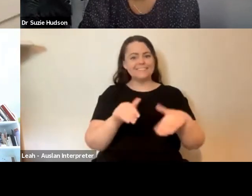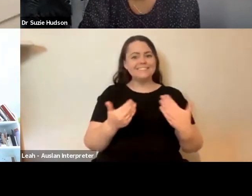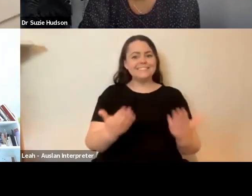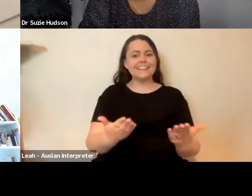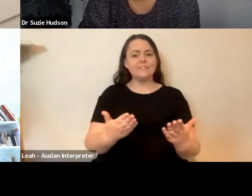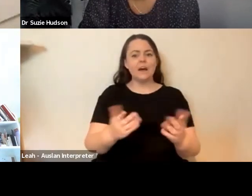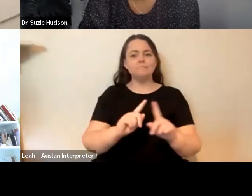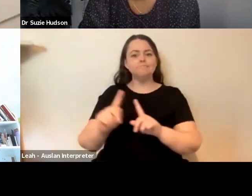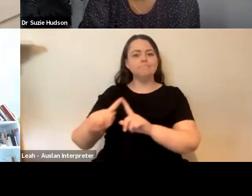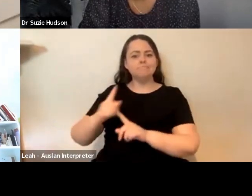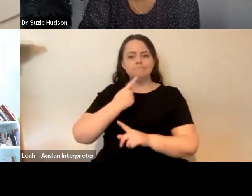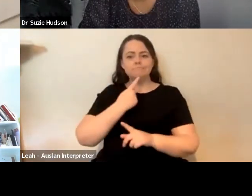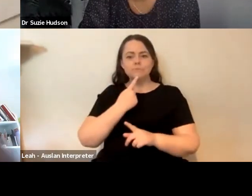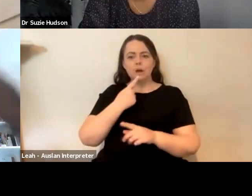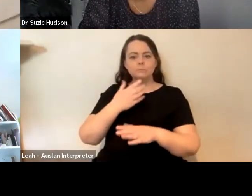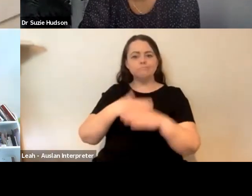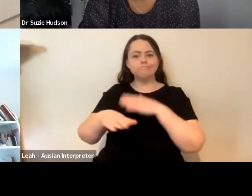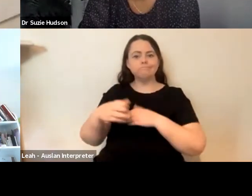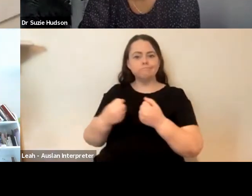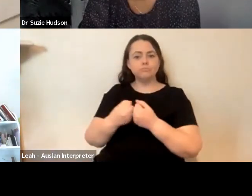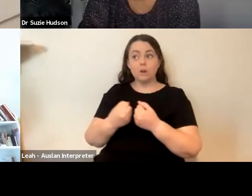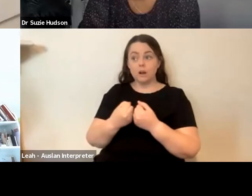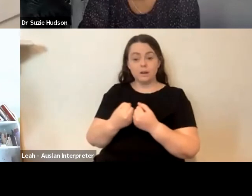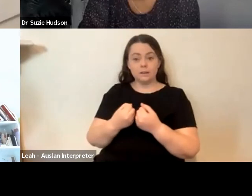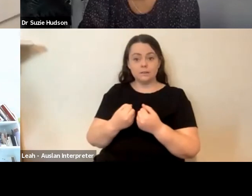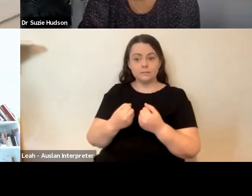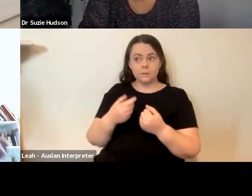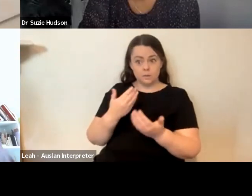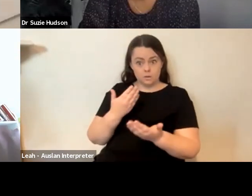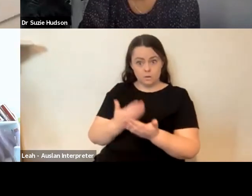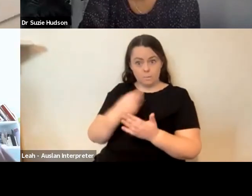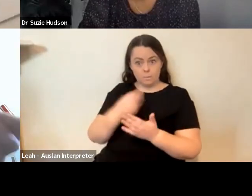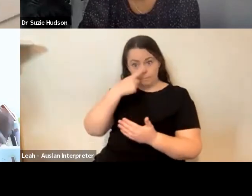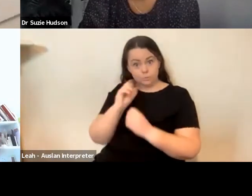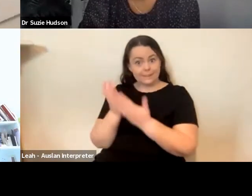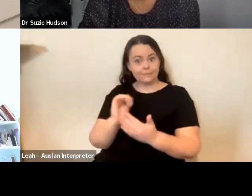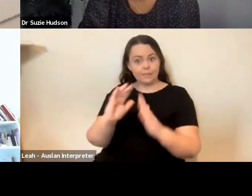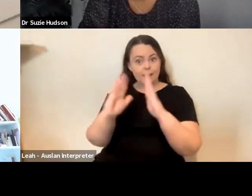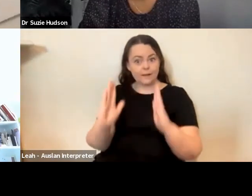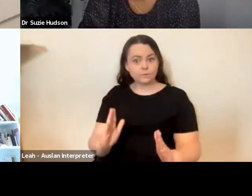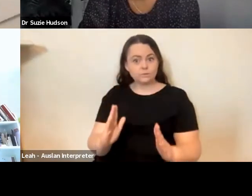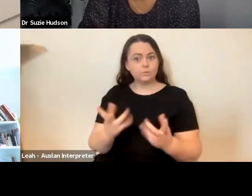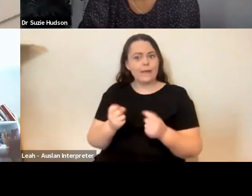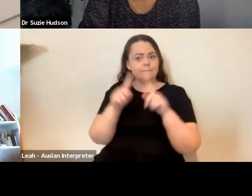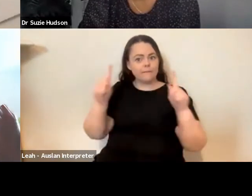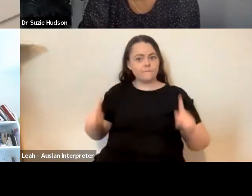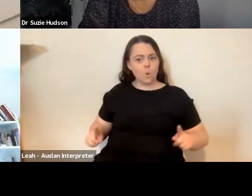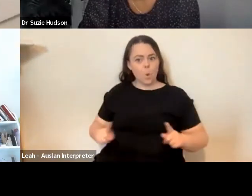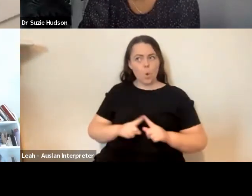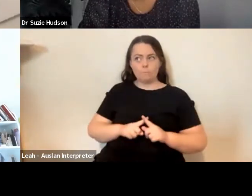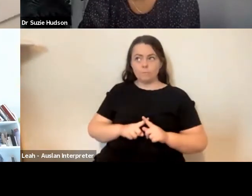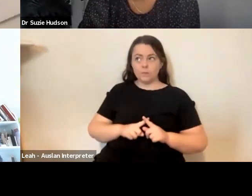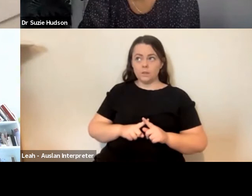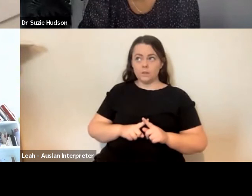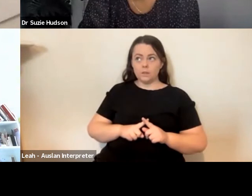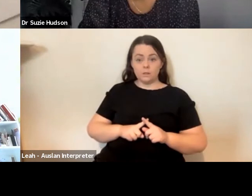to someone's door. We've got a form, lo and behold, a form that a person can sign and get consent for another person to